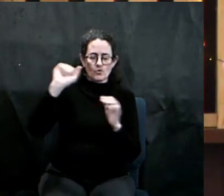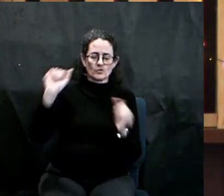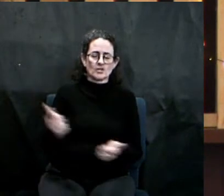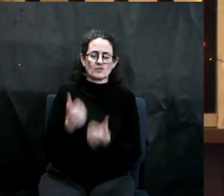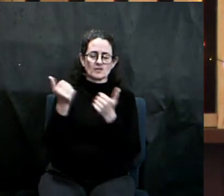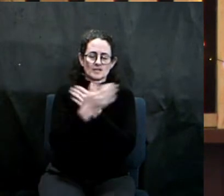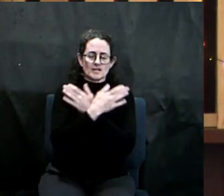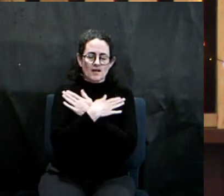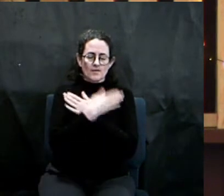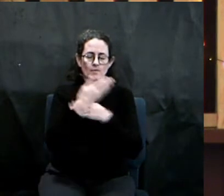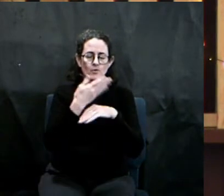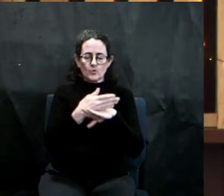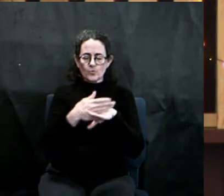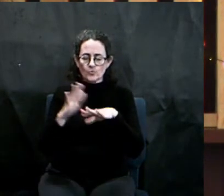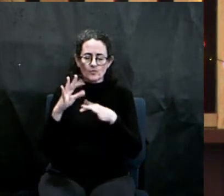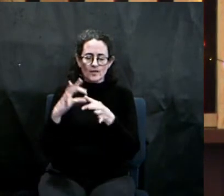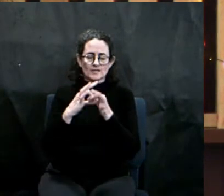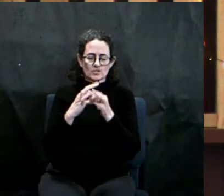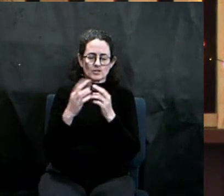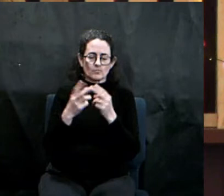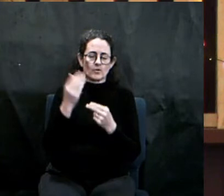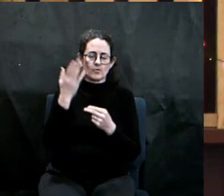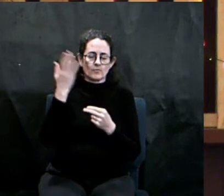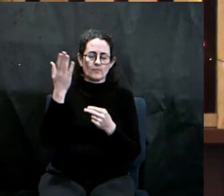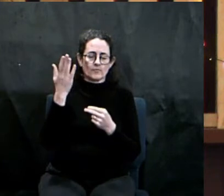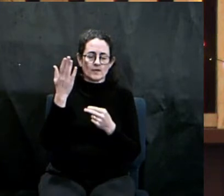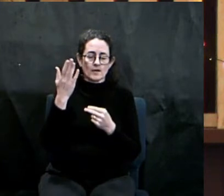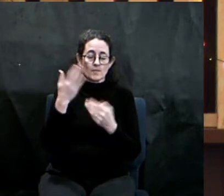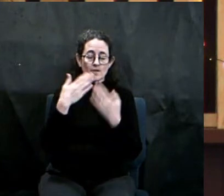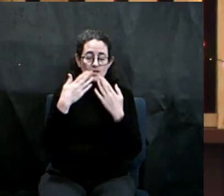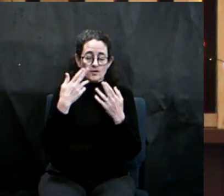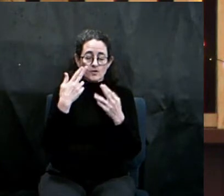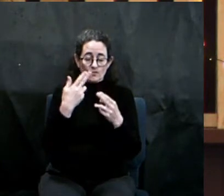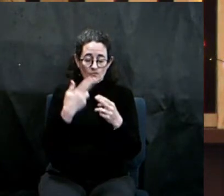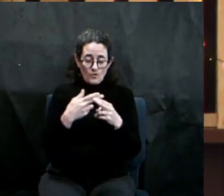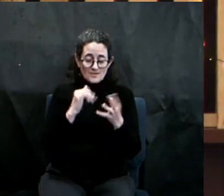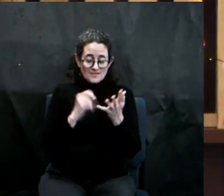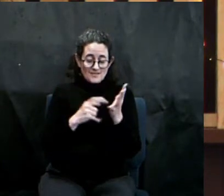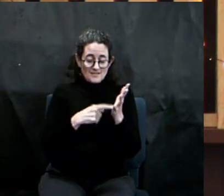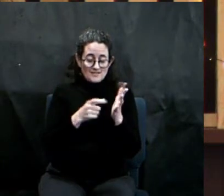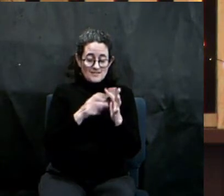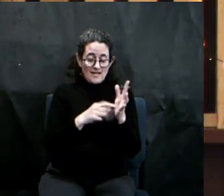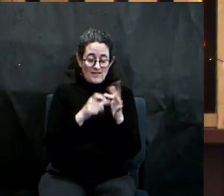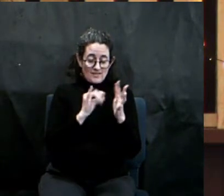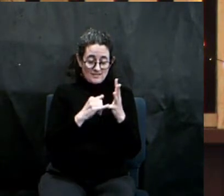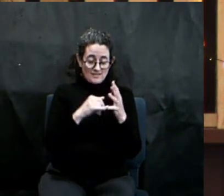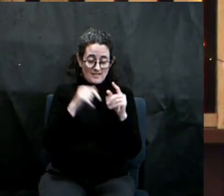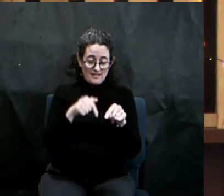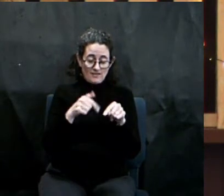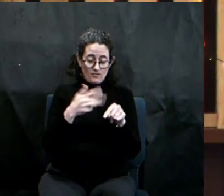you. Finally, we thank you for the history of St. David's and the growth of the gospel here since the